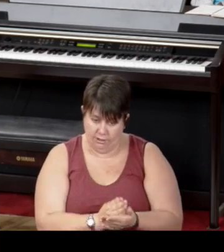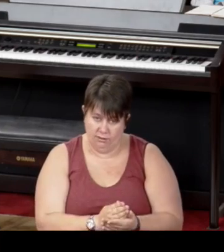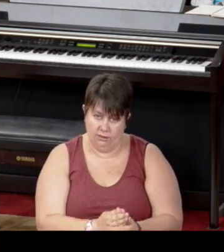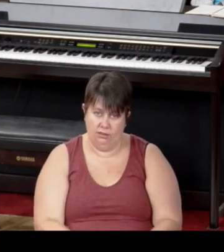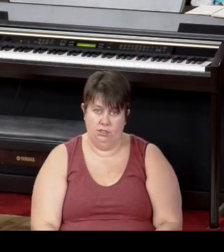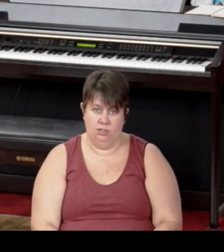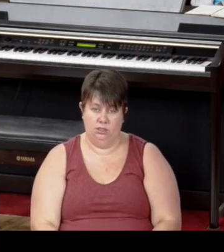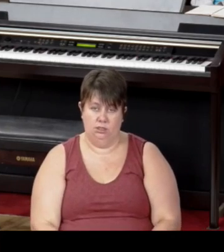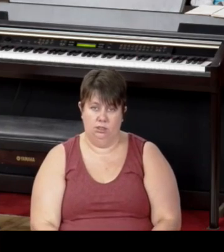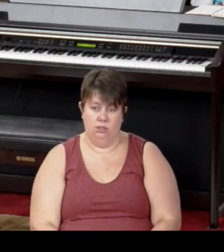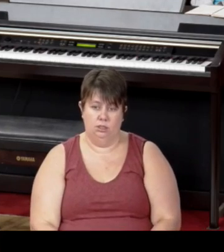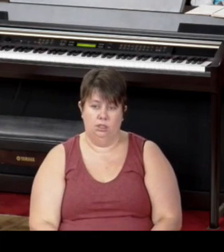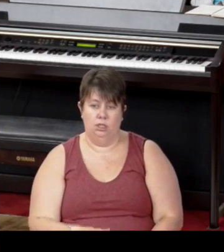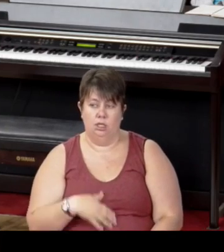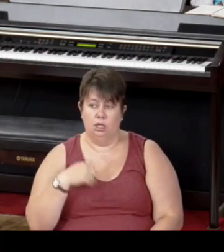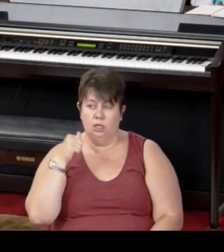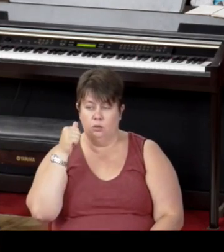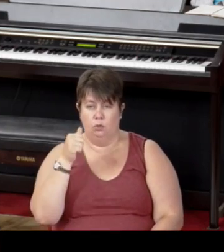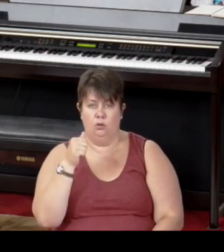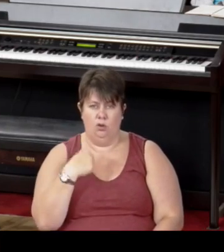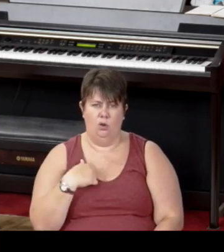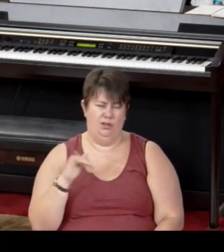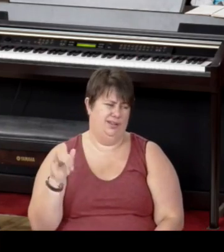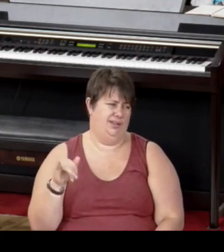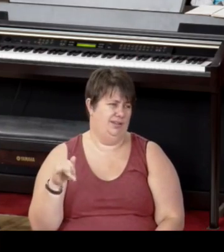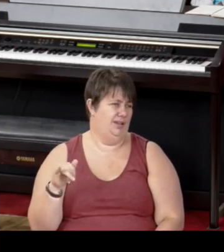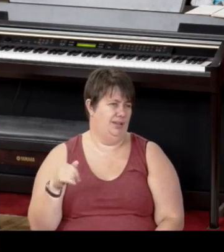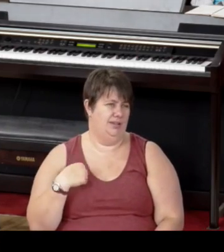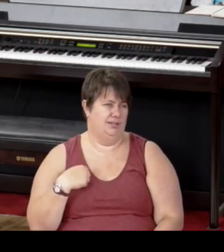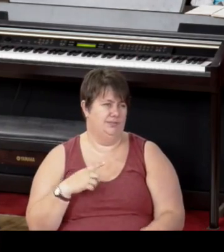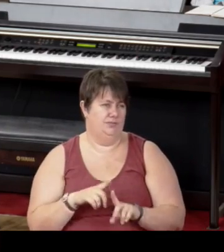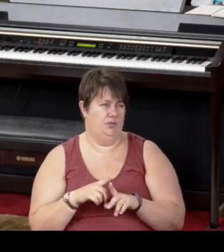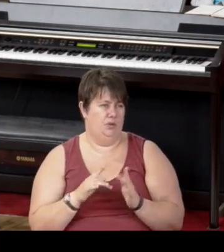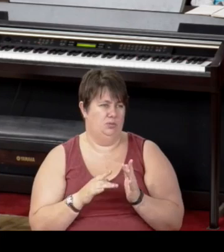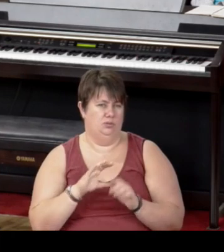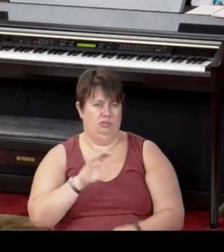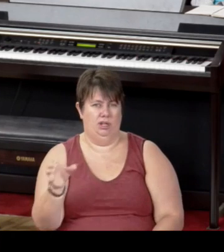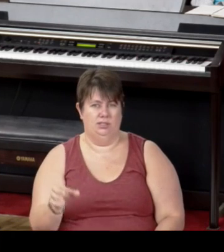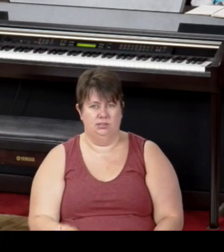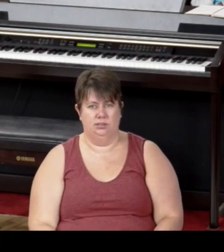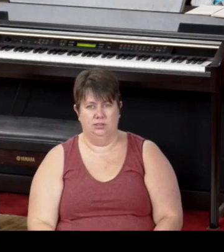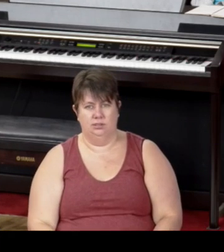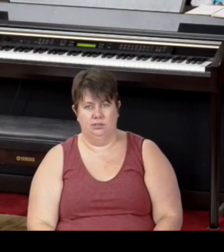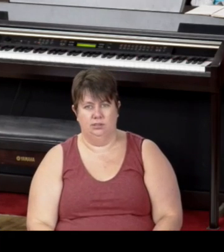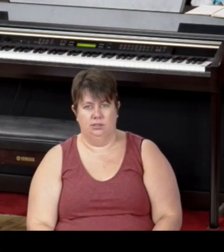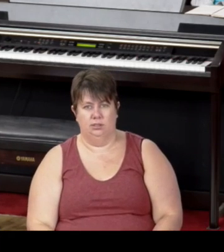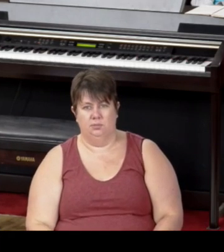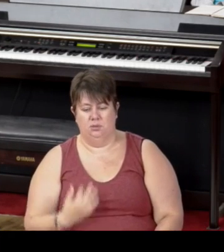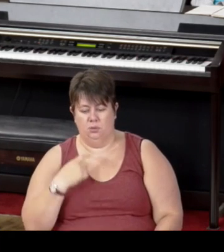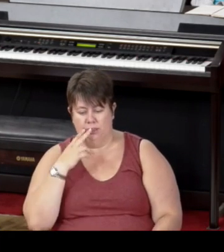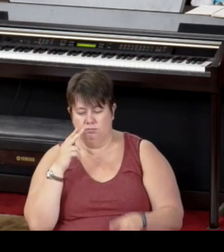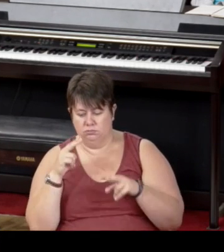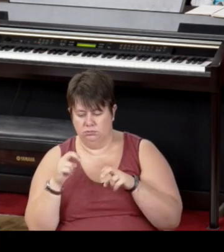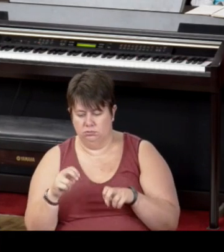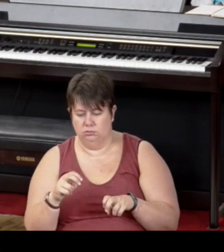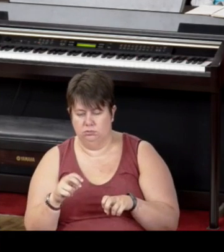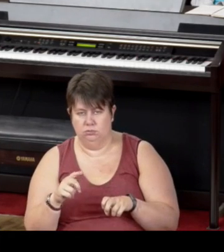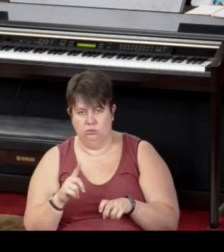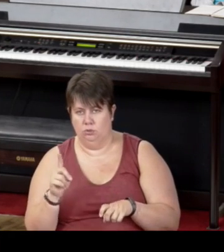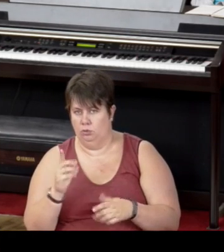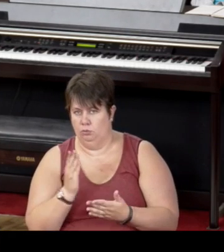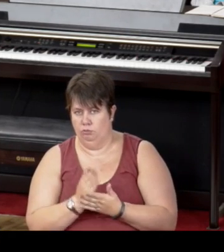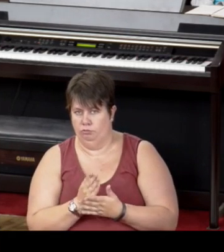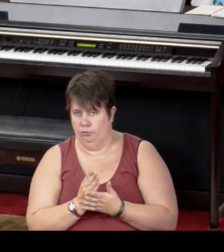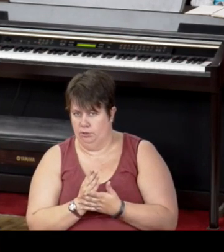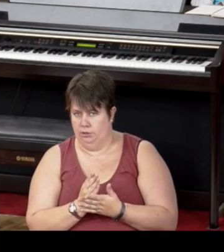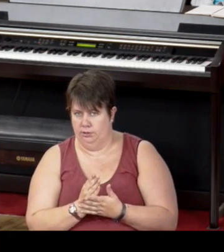sure that we all know people that will say, yeah, I'm a Christian, I follow Jesus. But you dig a wee bit deeper into their lives, and